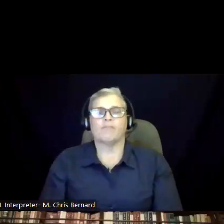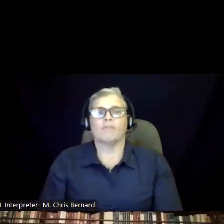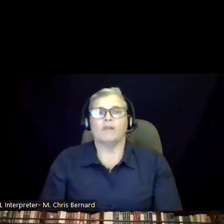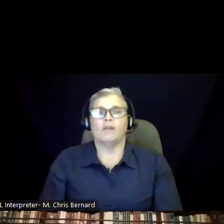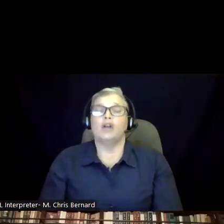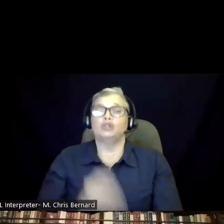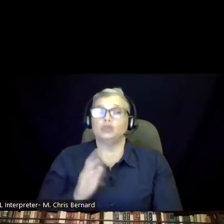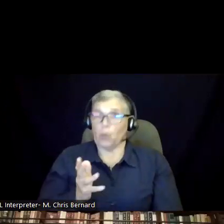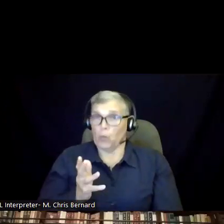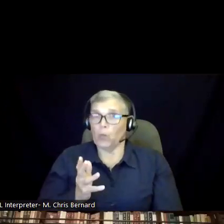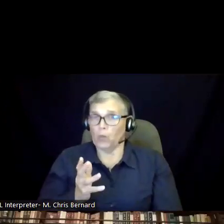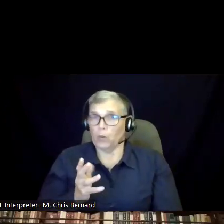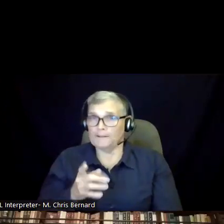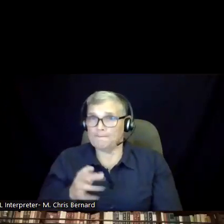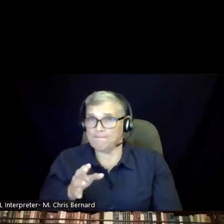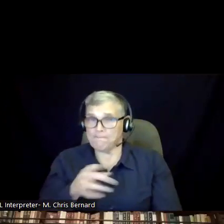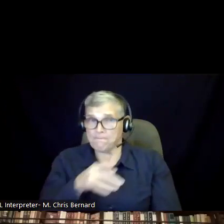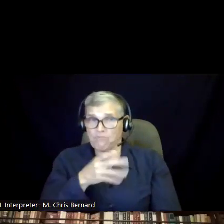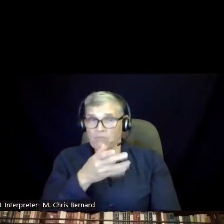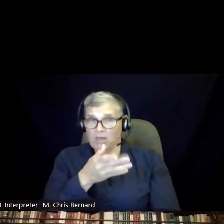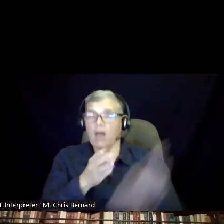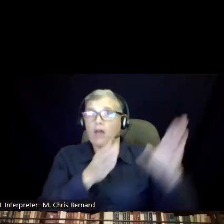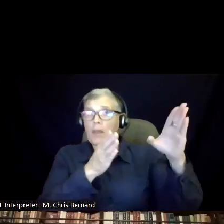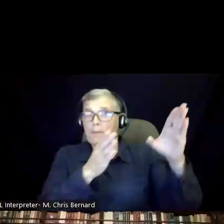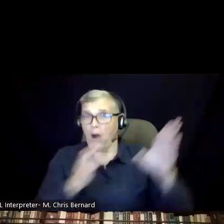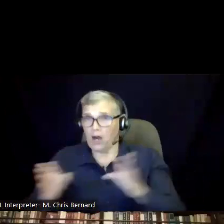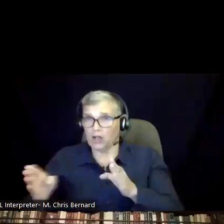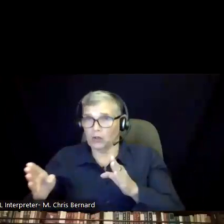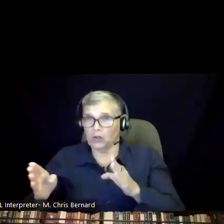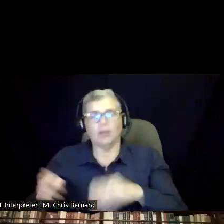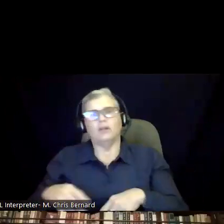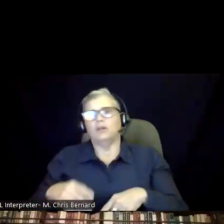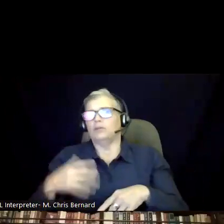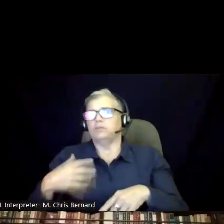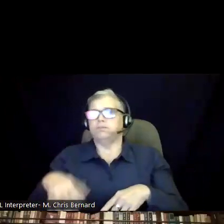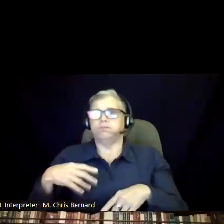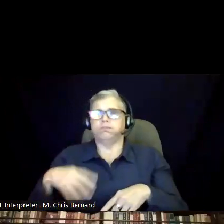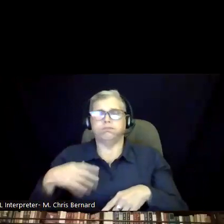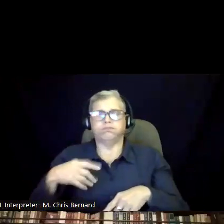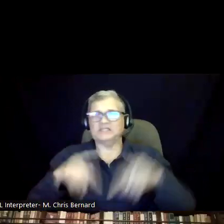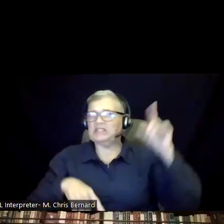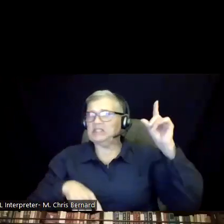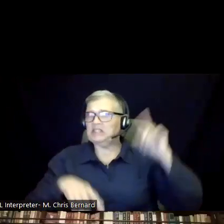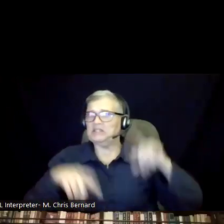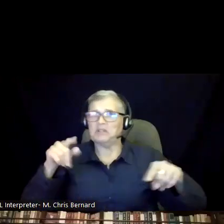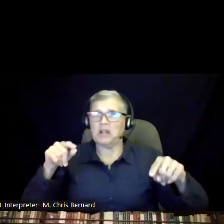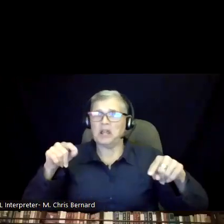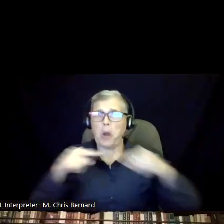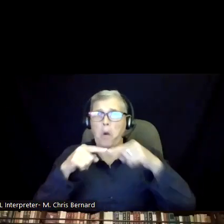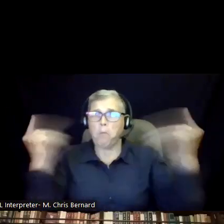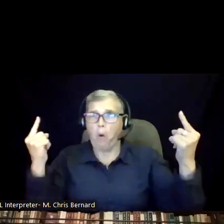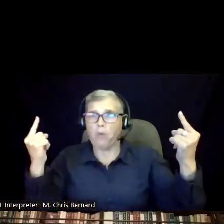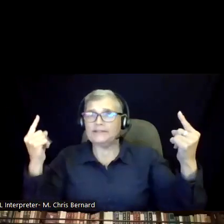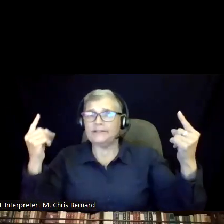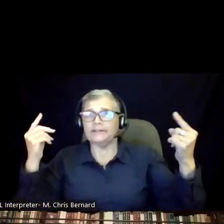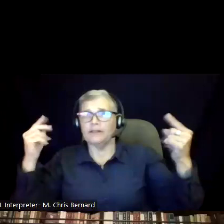So in speaking about the model, there are wide ranging opinions of the model and views